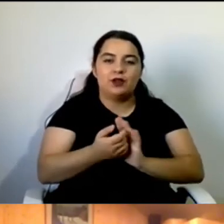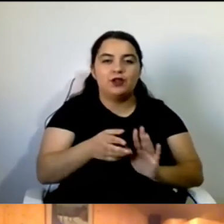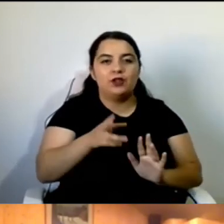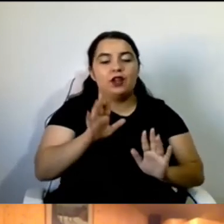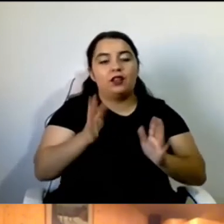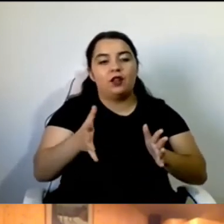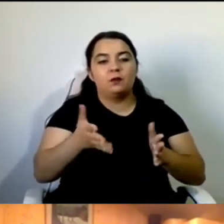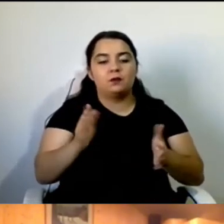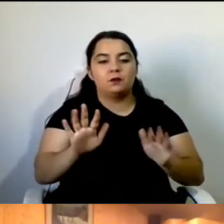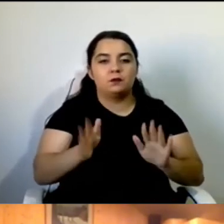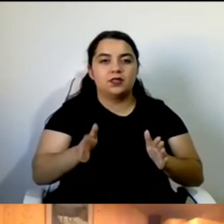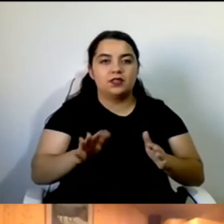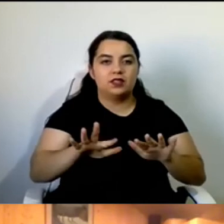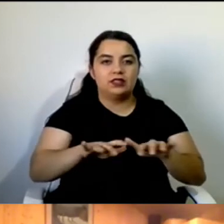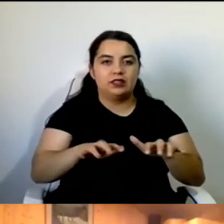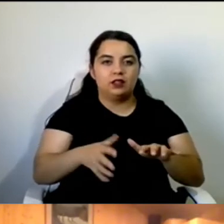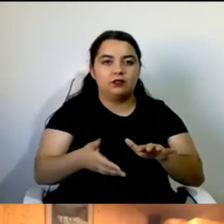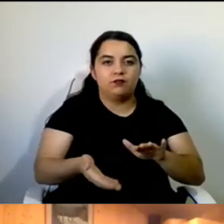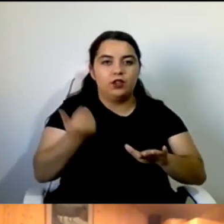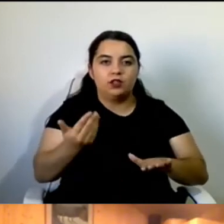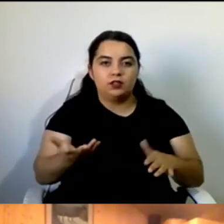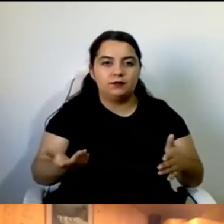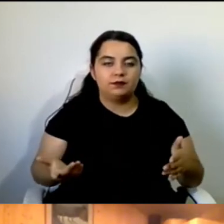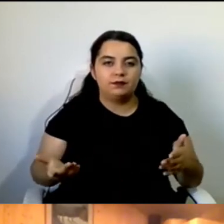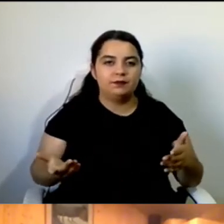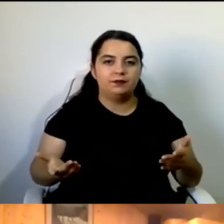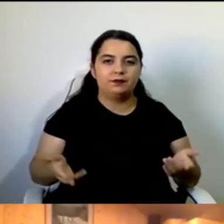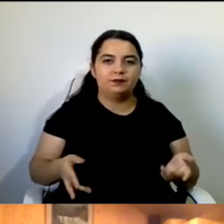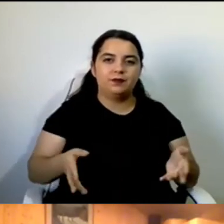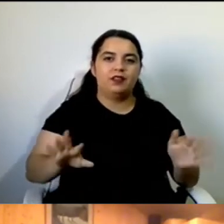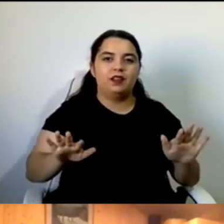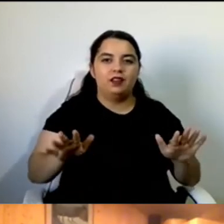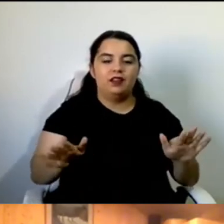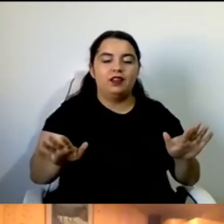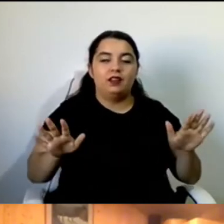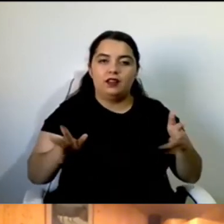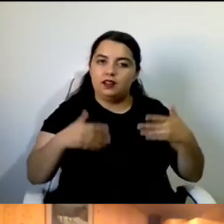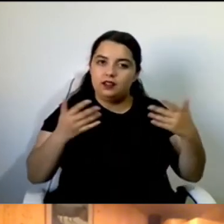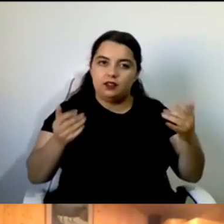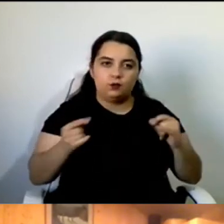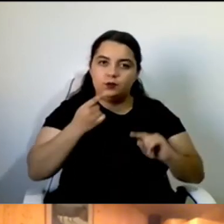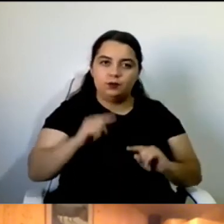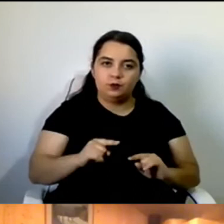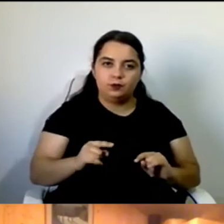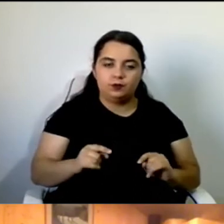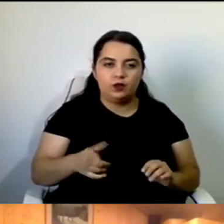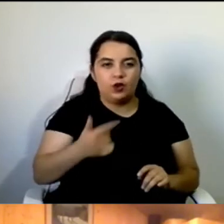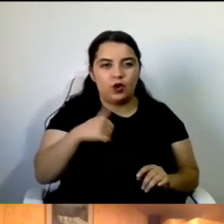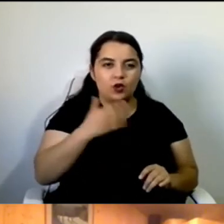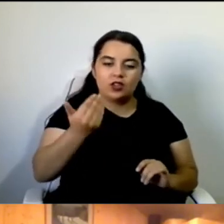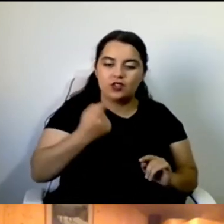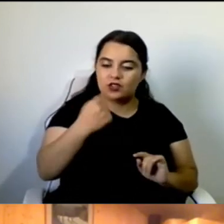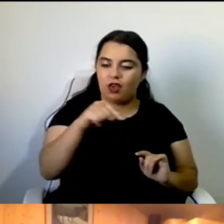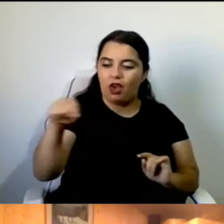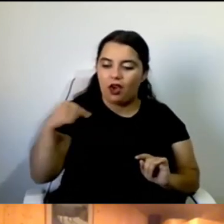anyway, so it is. You have a lot of rights, but a lot of people don't know they have because they choose